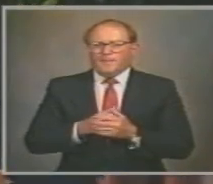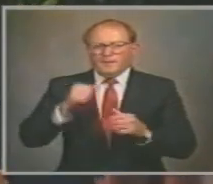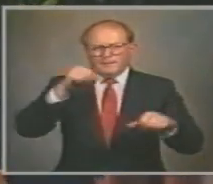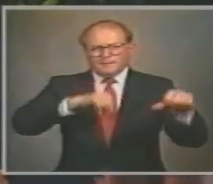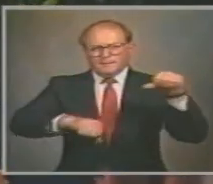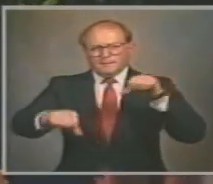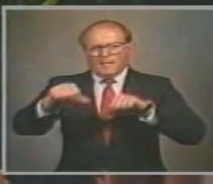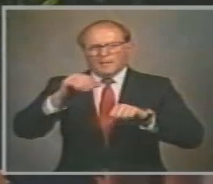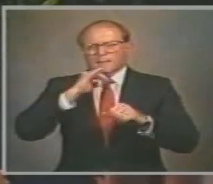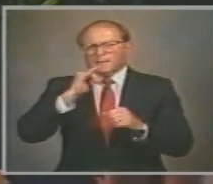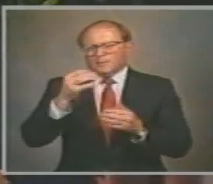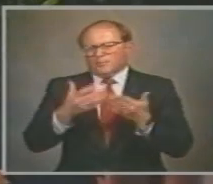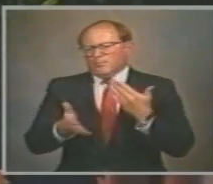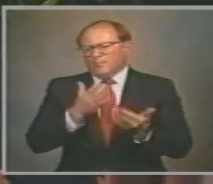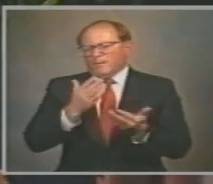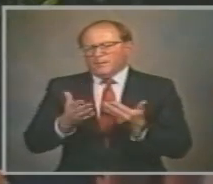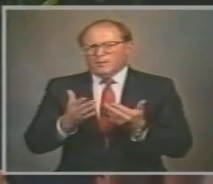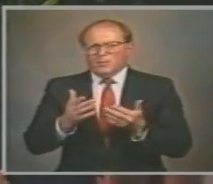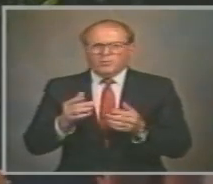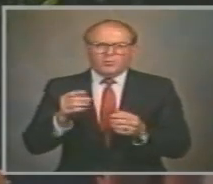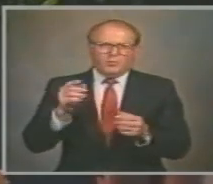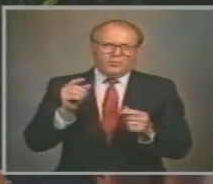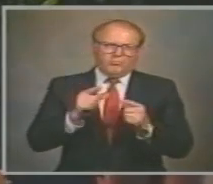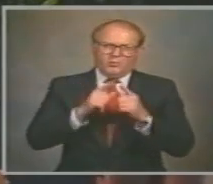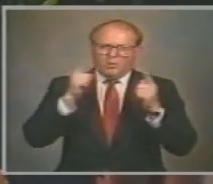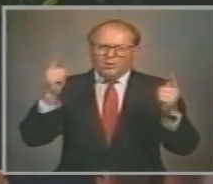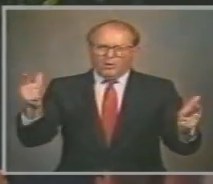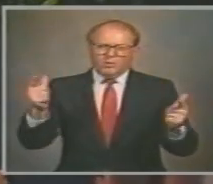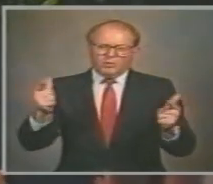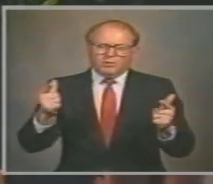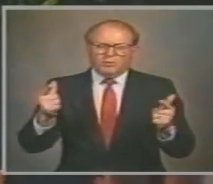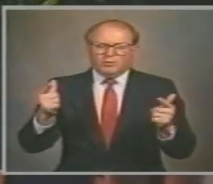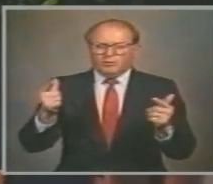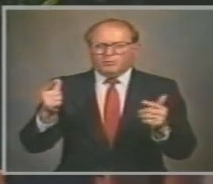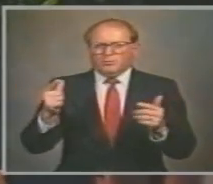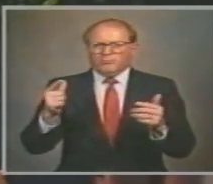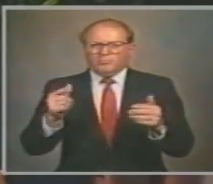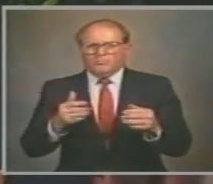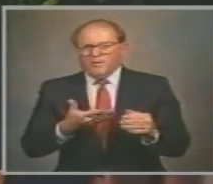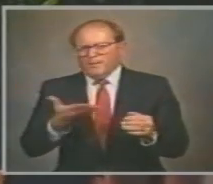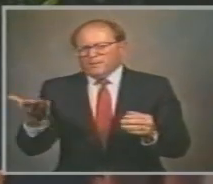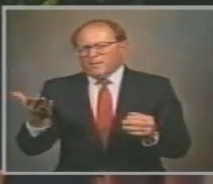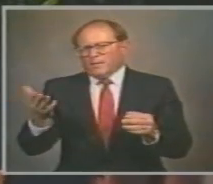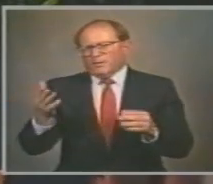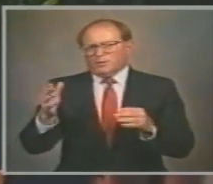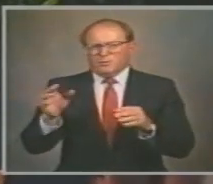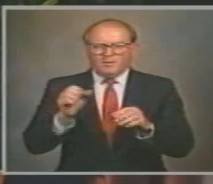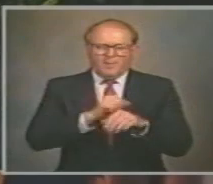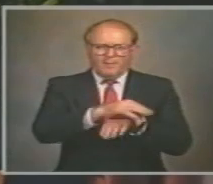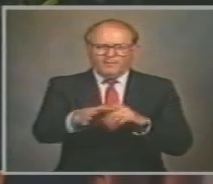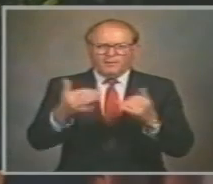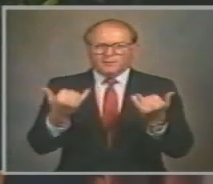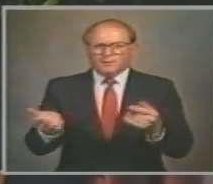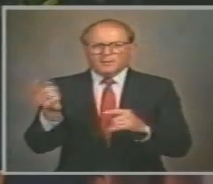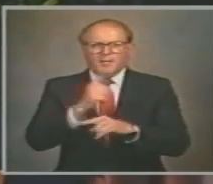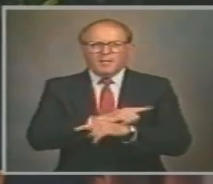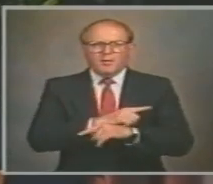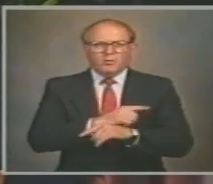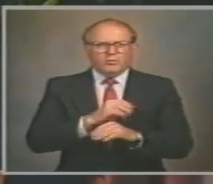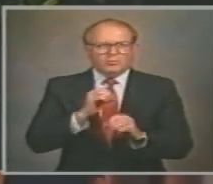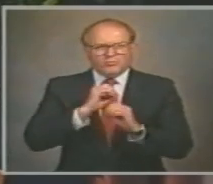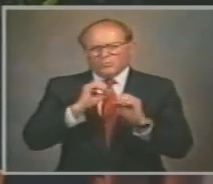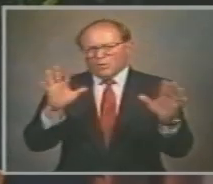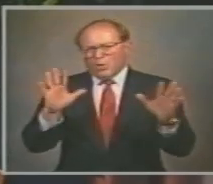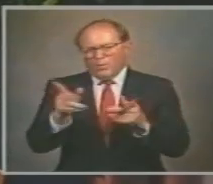Science is probably the most powerful human force at work in the world today. There's hardly a person living, even in the remotest and least developed country of the